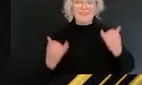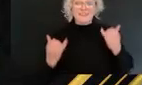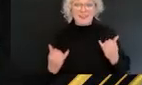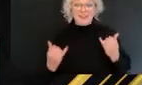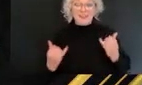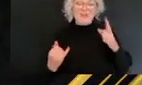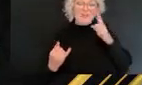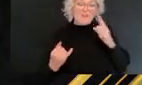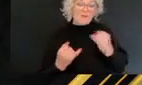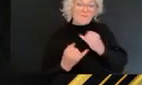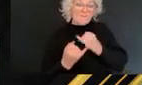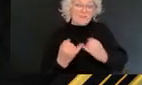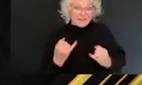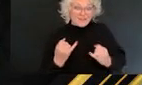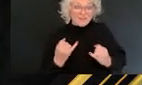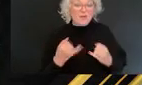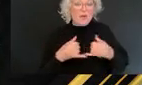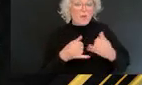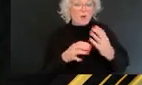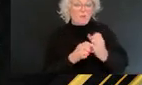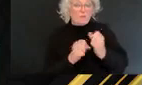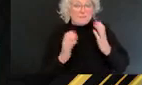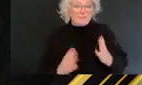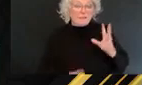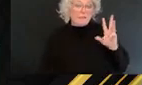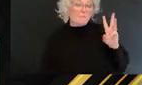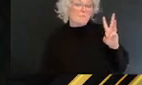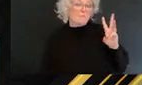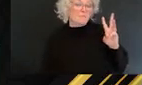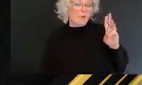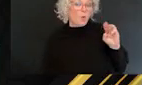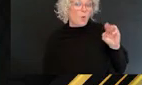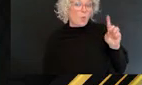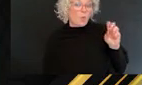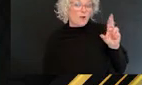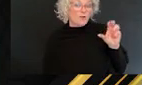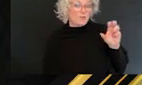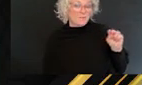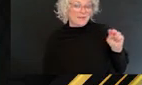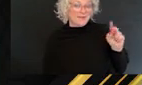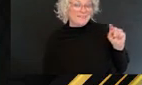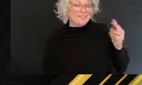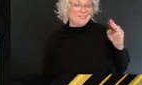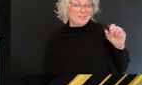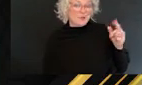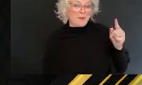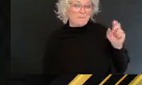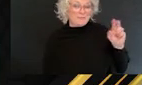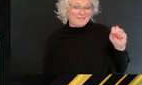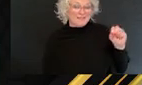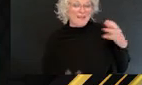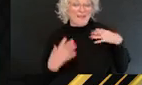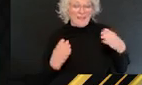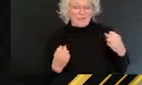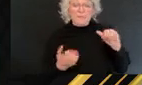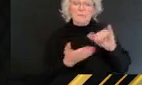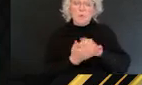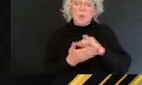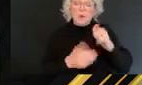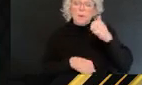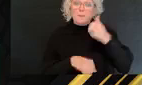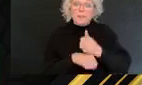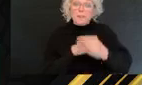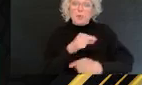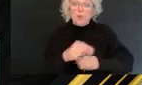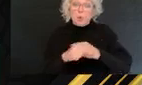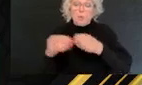And now for our final award recipient of the evening, Wonderman Thompson Health. Wonderman Thompson Health is a New York-based